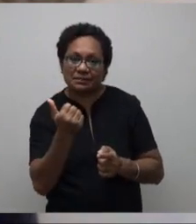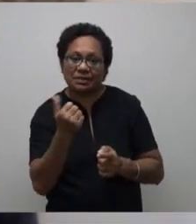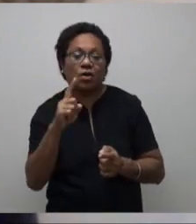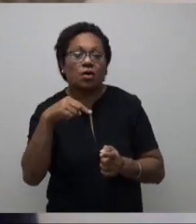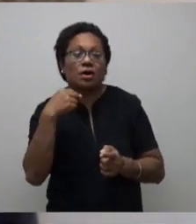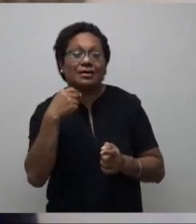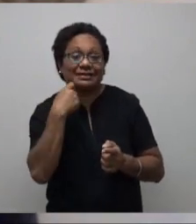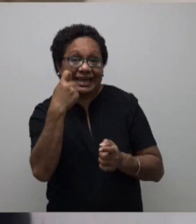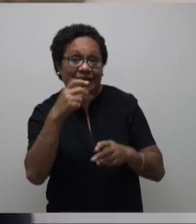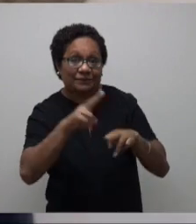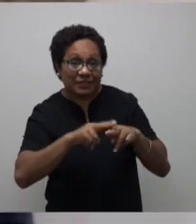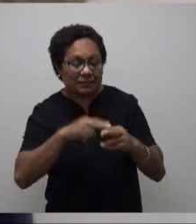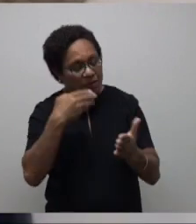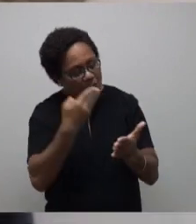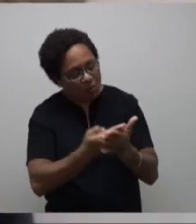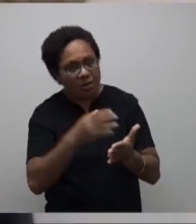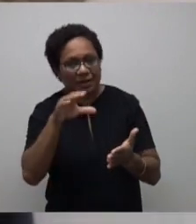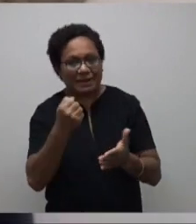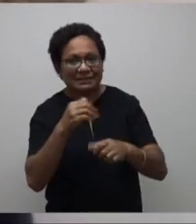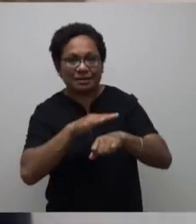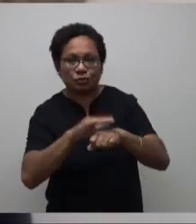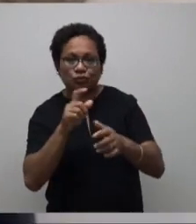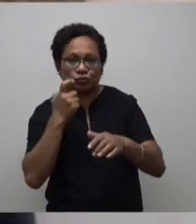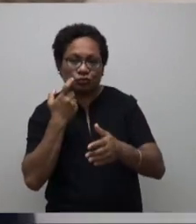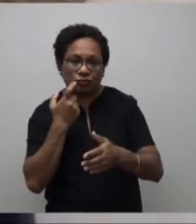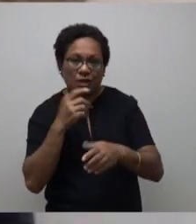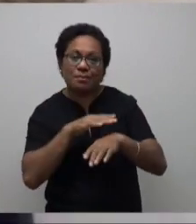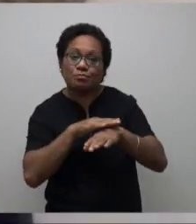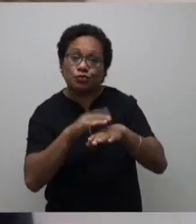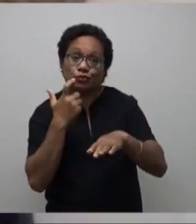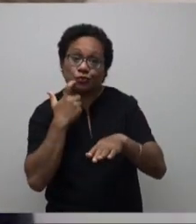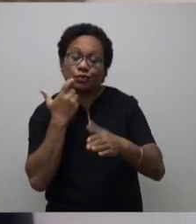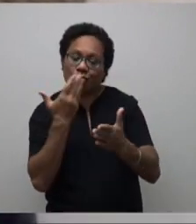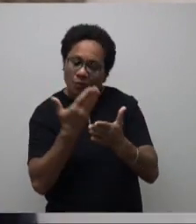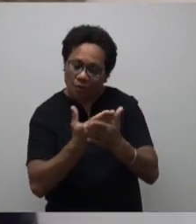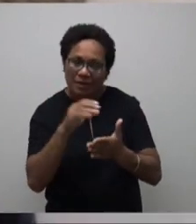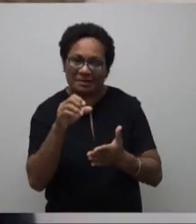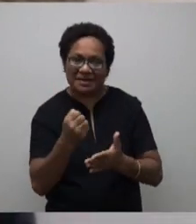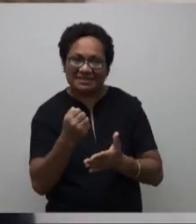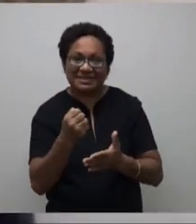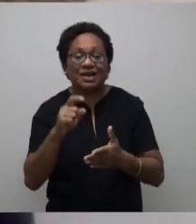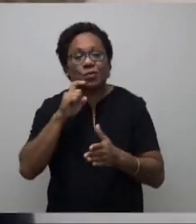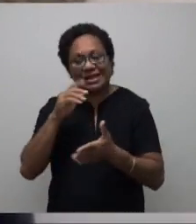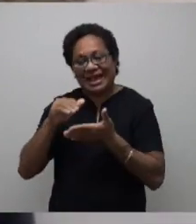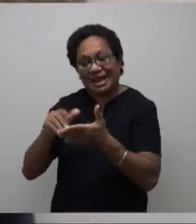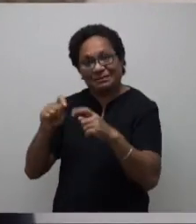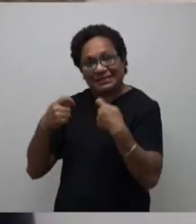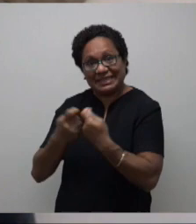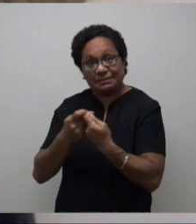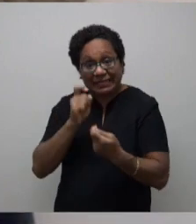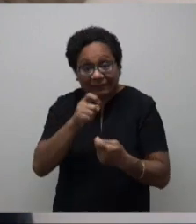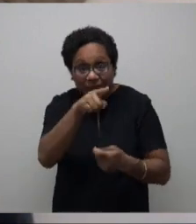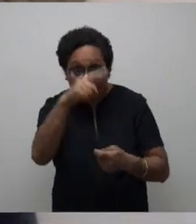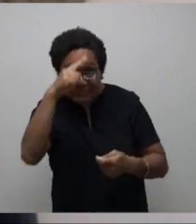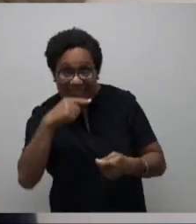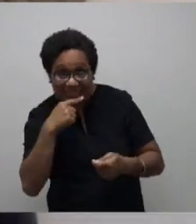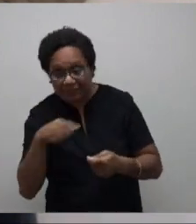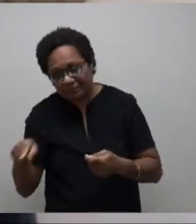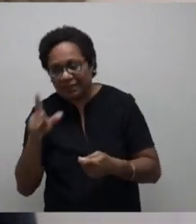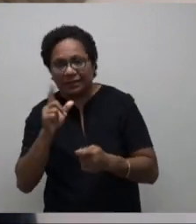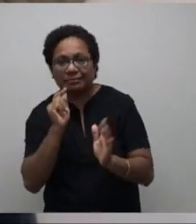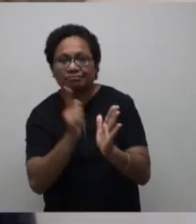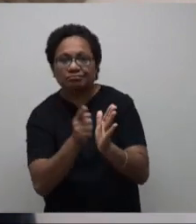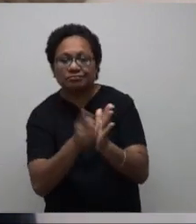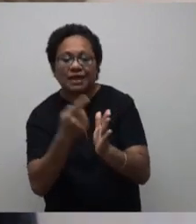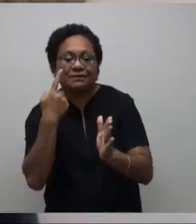download the Care Fiji app and keep the Bluetooth on. This will help our contact tracing teams if you become a case or you come in contact